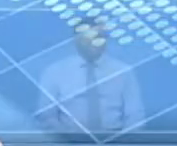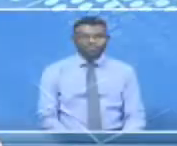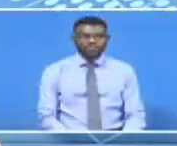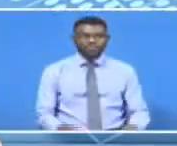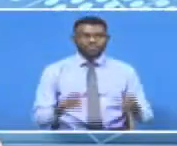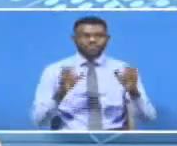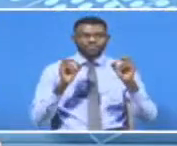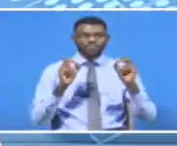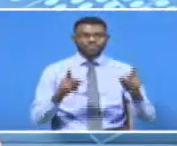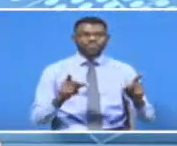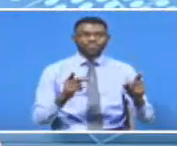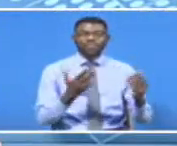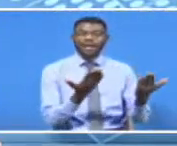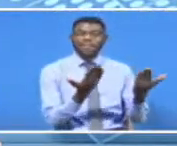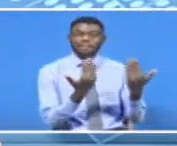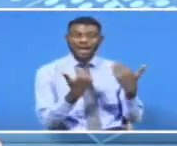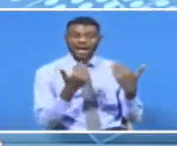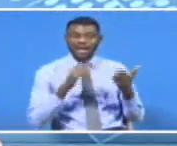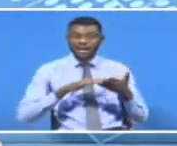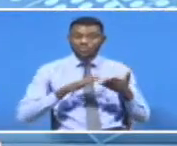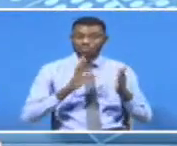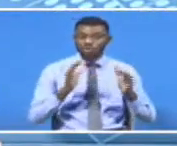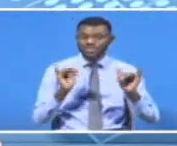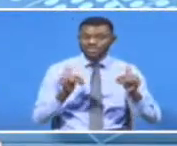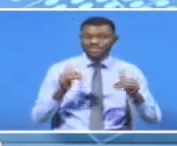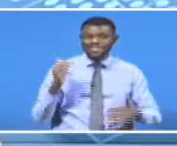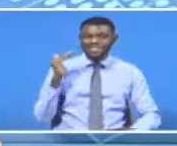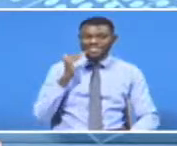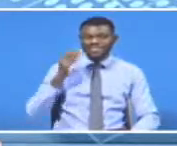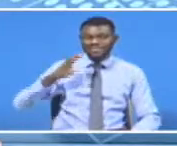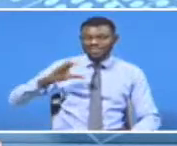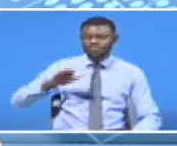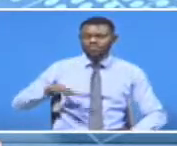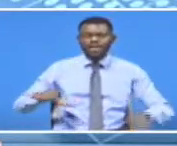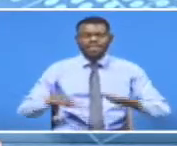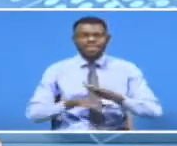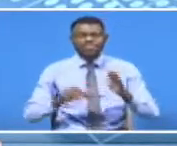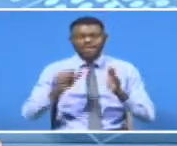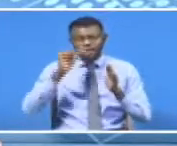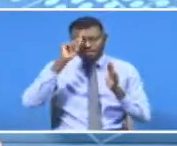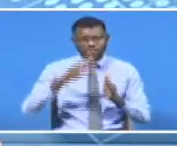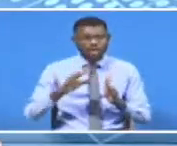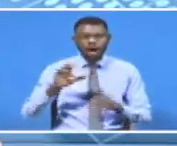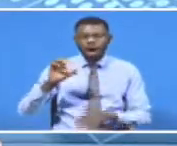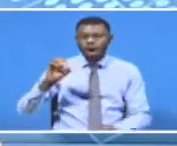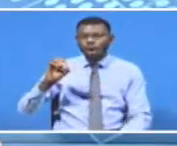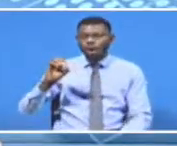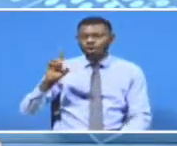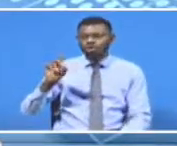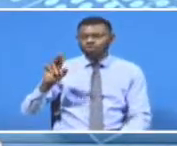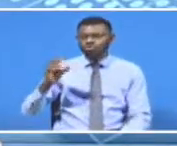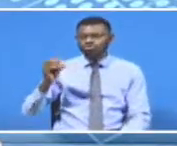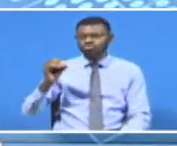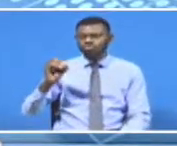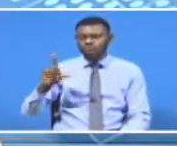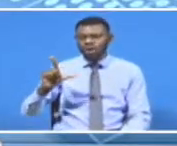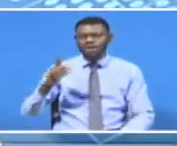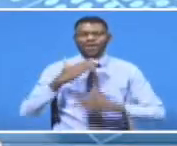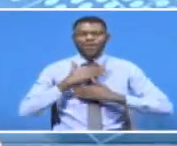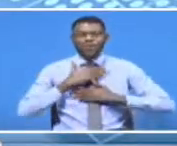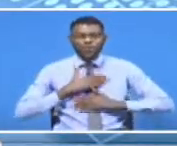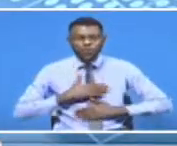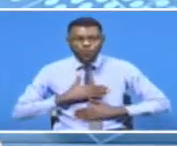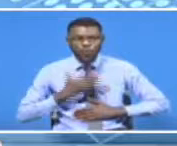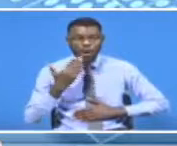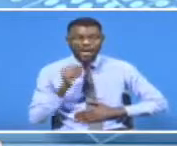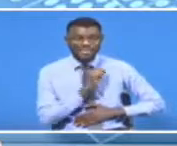All right, let's circle back to more news. Tonight, the Siaya County Deputy Governor William Odual can breathe a sigh of relief after the Senate overturned